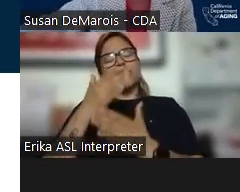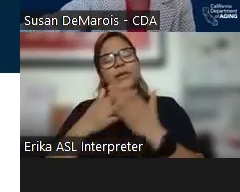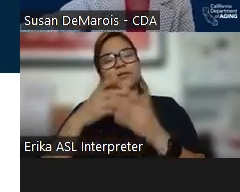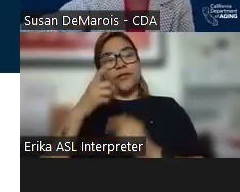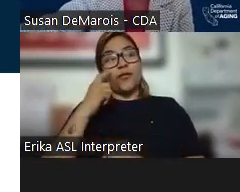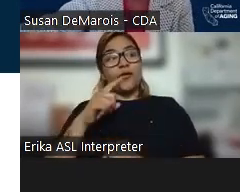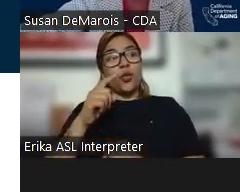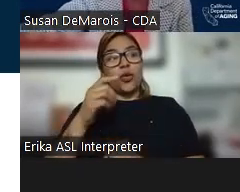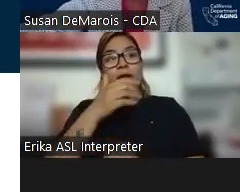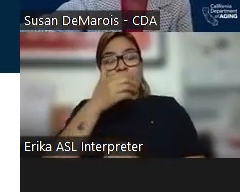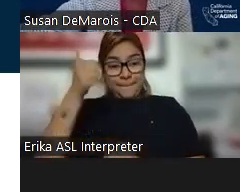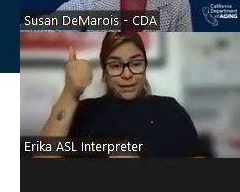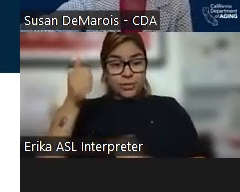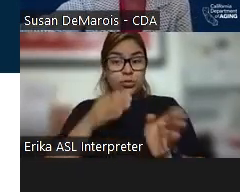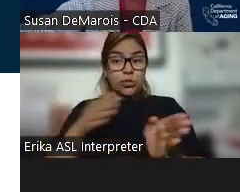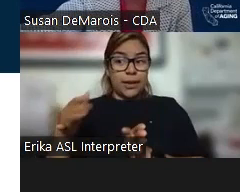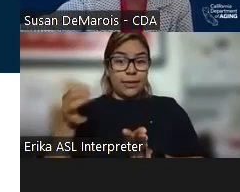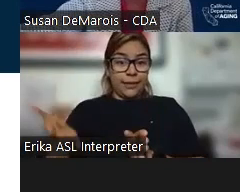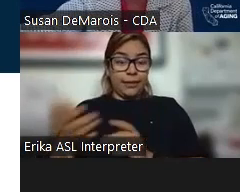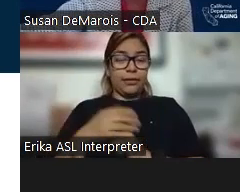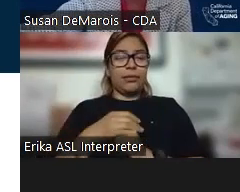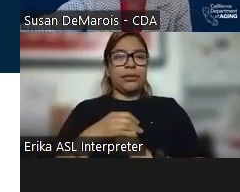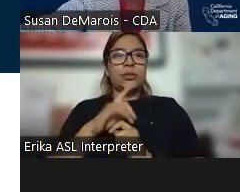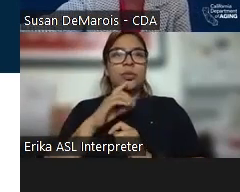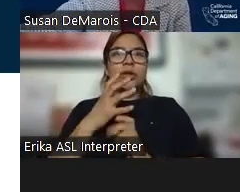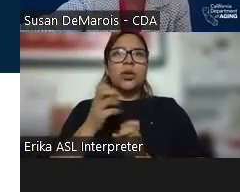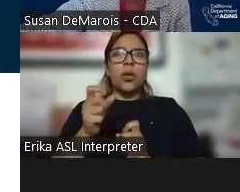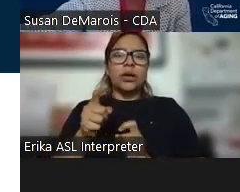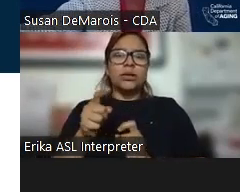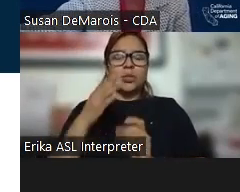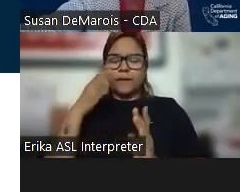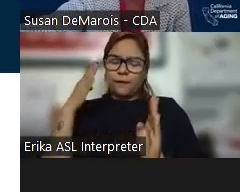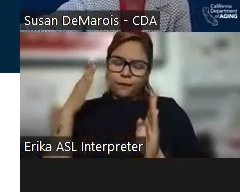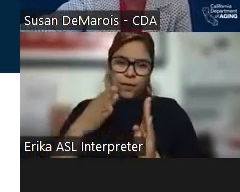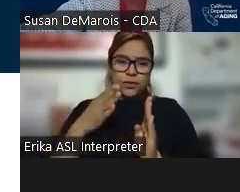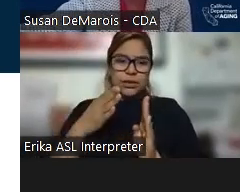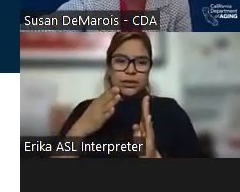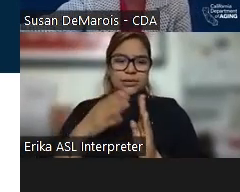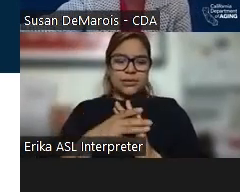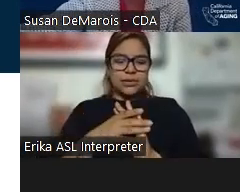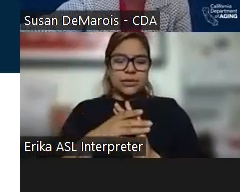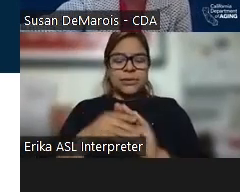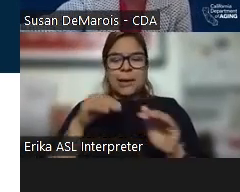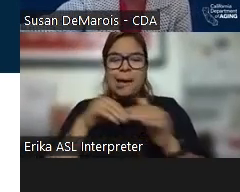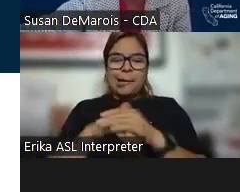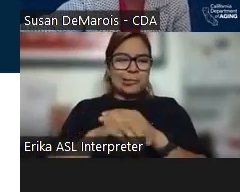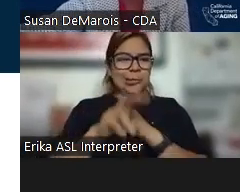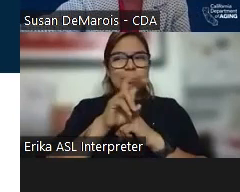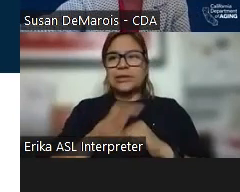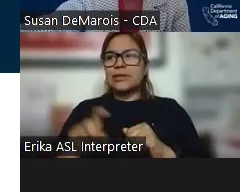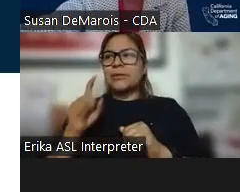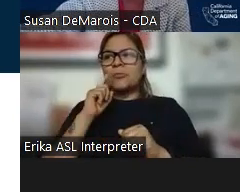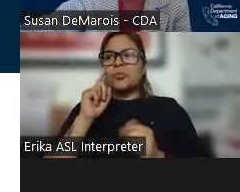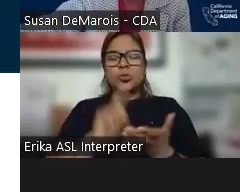aging, the first deliverable, where we really focused in on navigation, access,